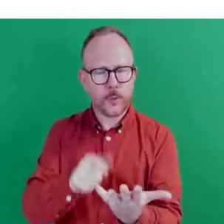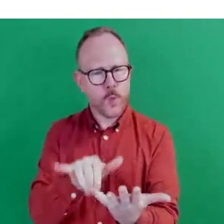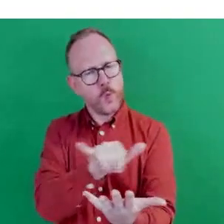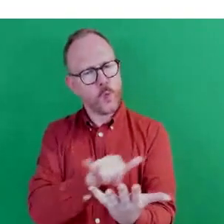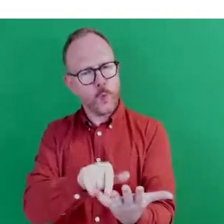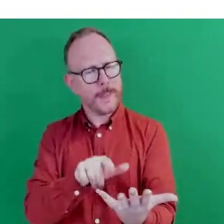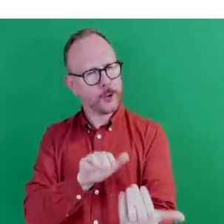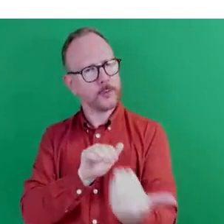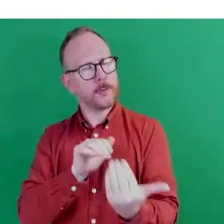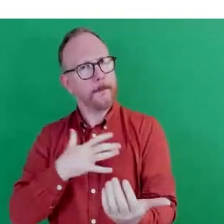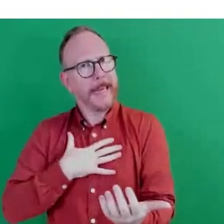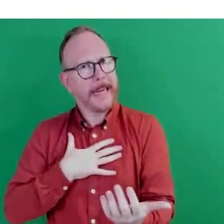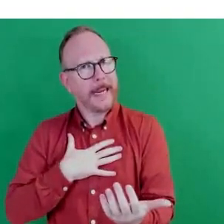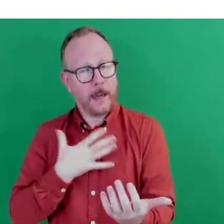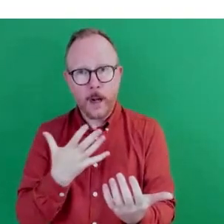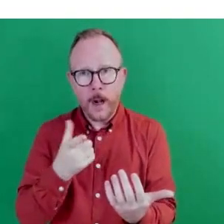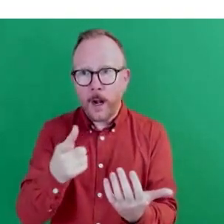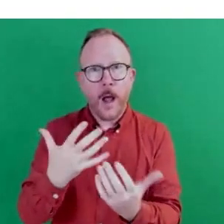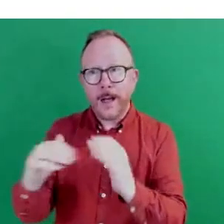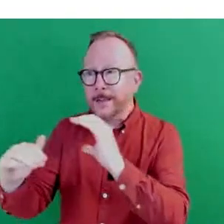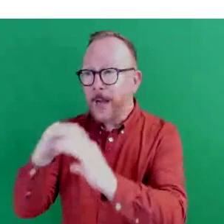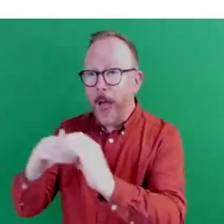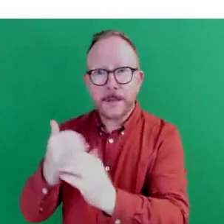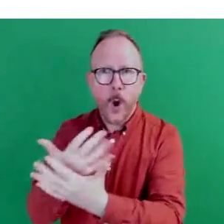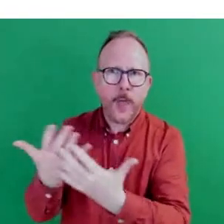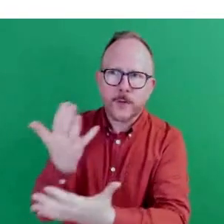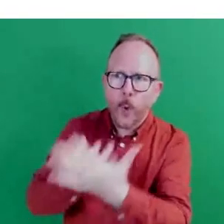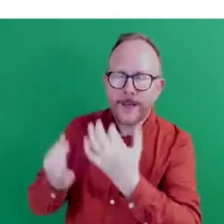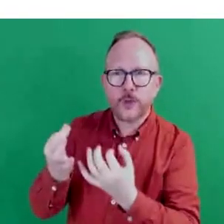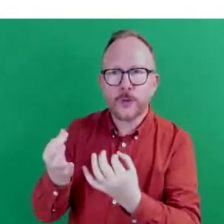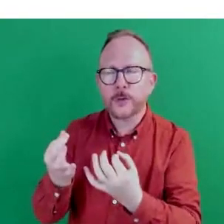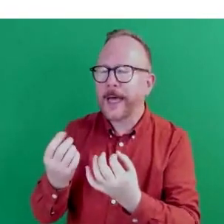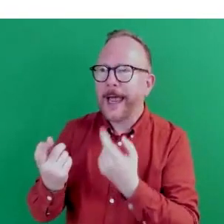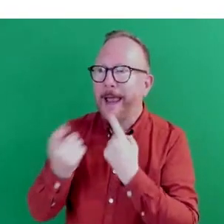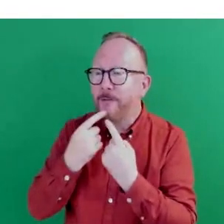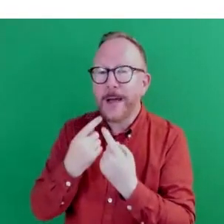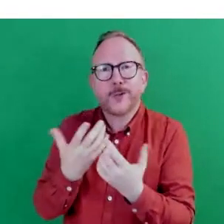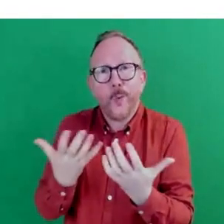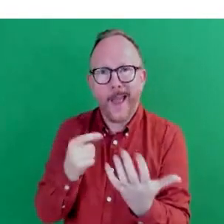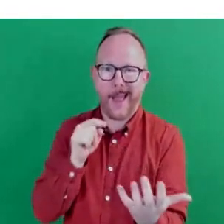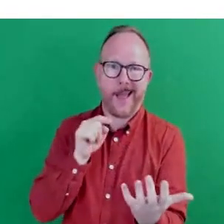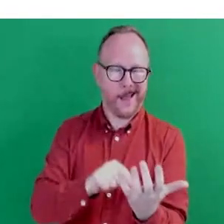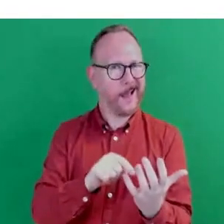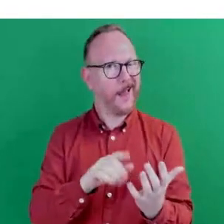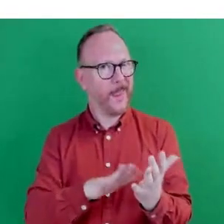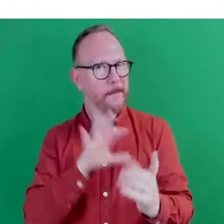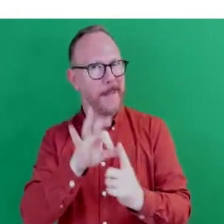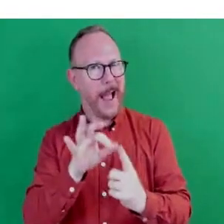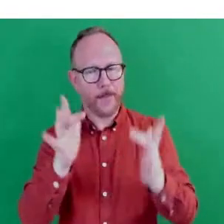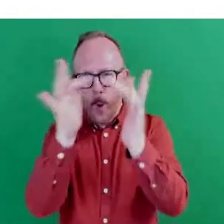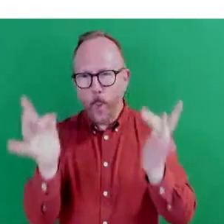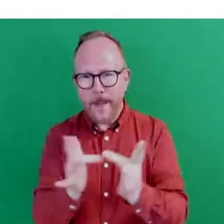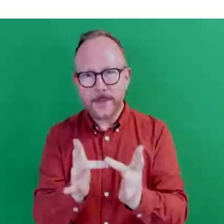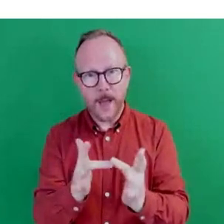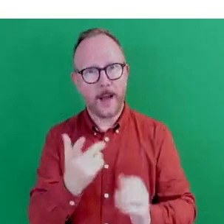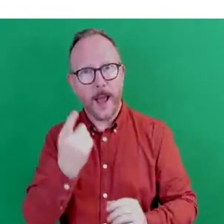practical questions we'll have asked in the Slido will be answered on that site, so do check that out.